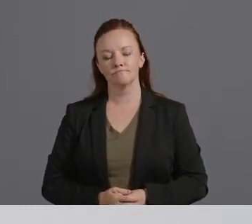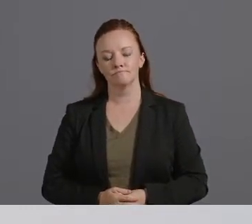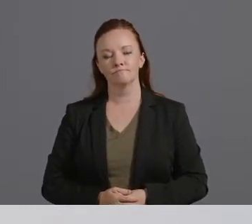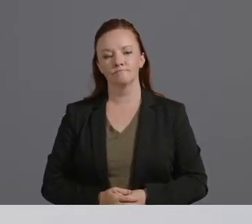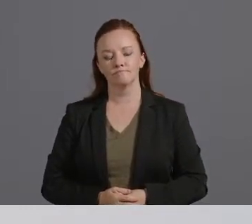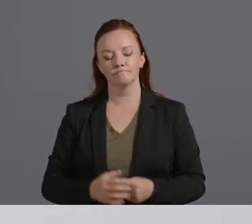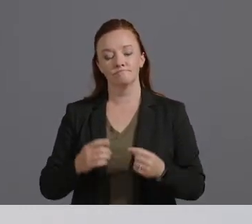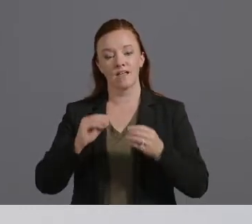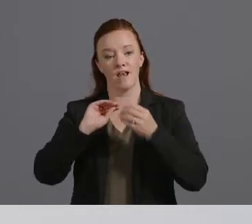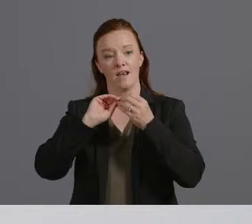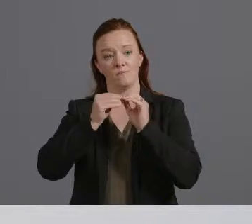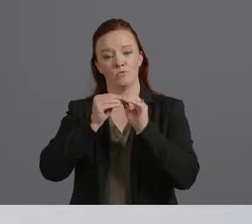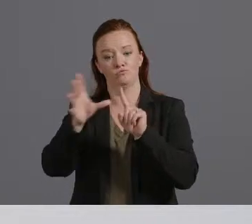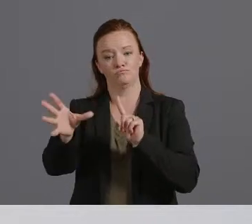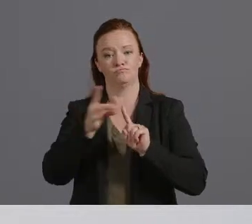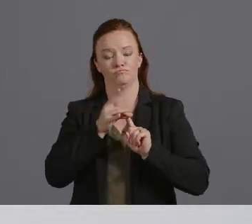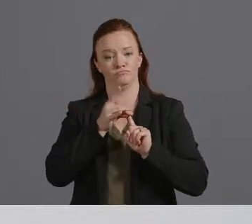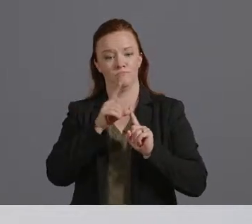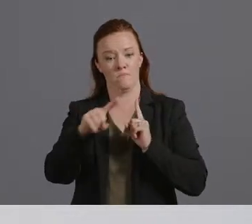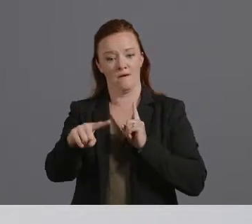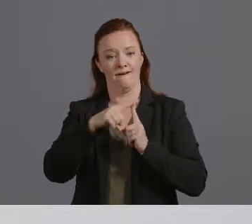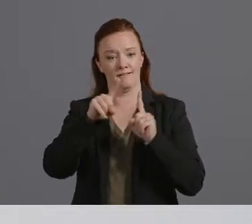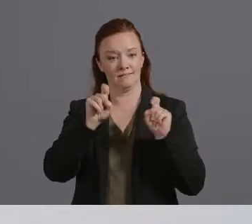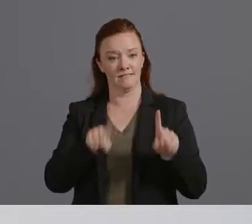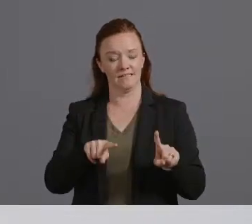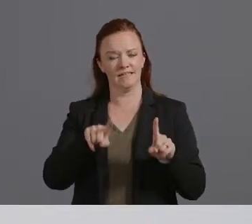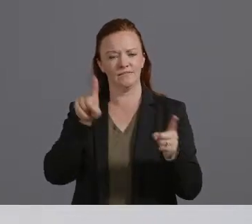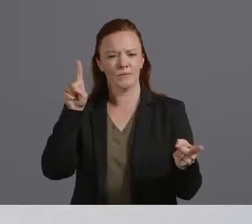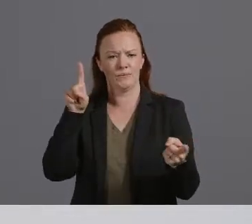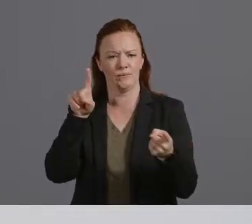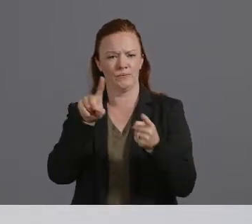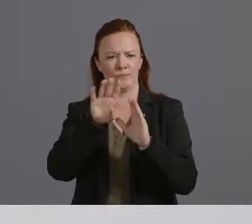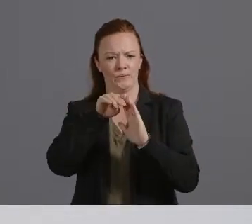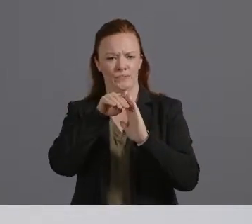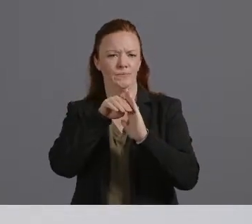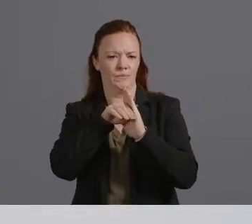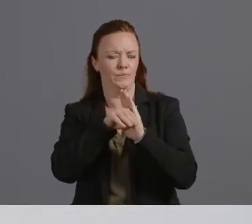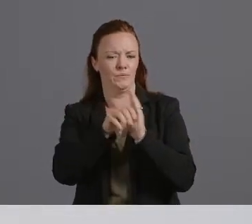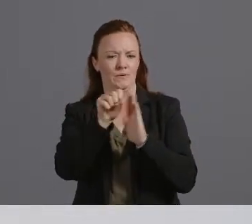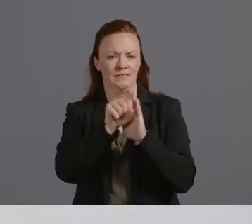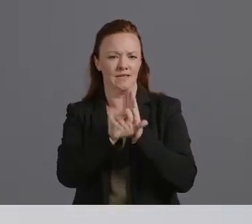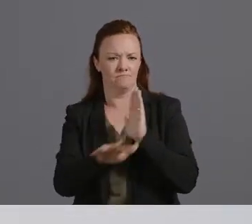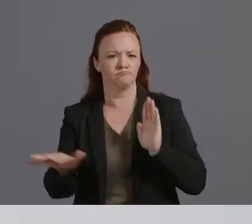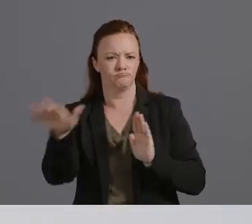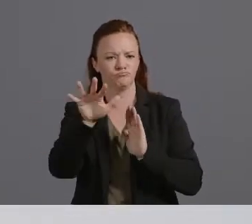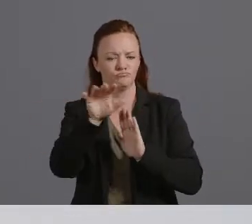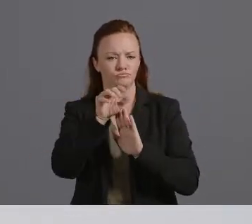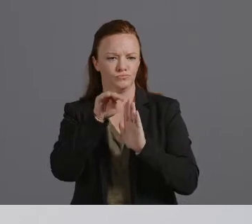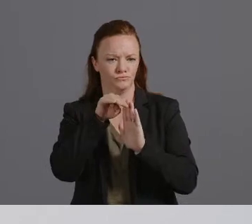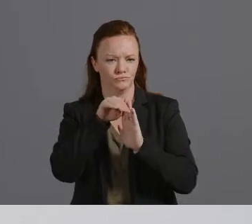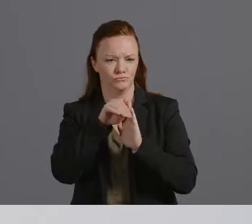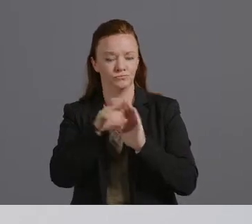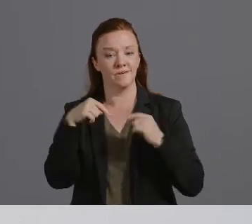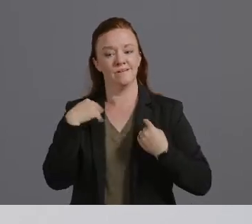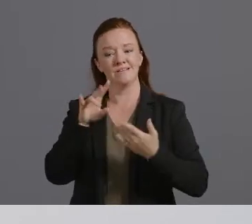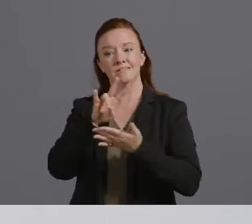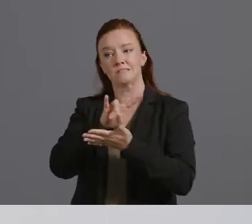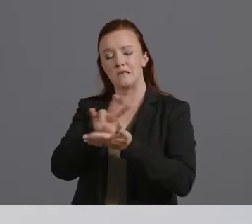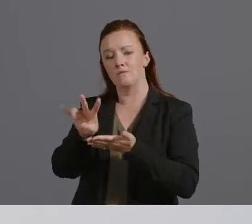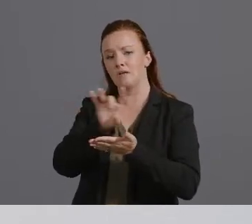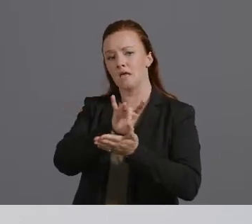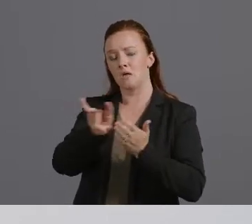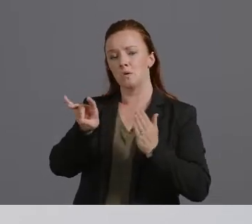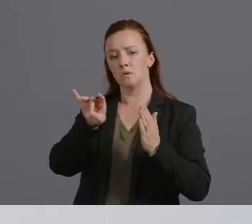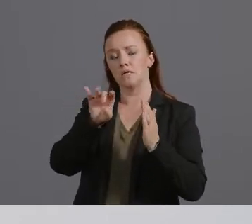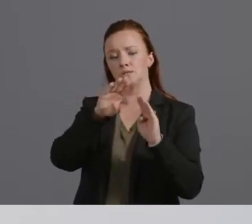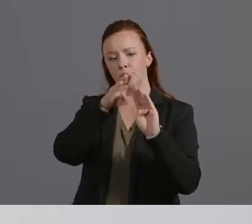decline in the number of cases reported statewide. And so you can see that for the past 7 to 8 weeks, we have seen a significant